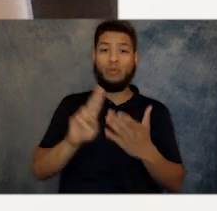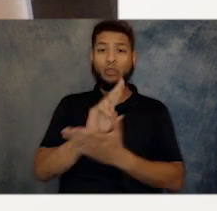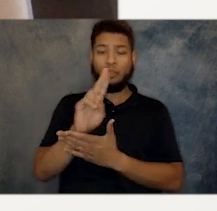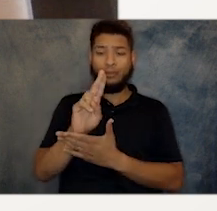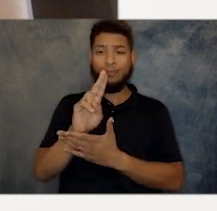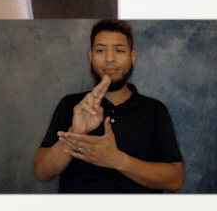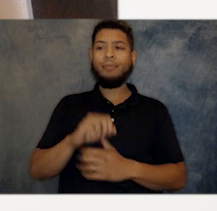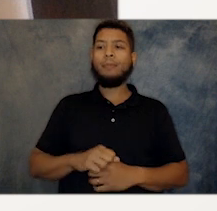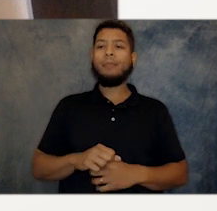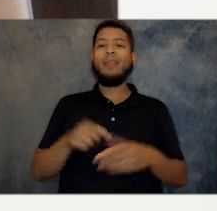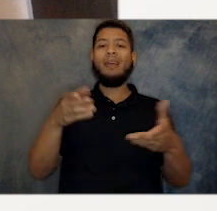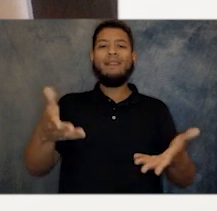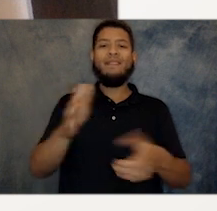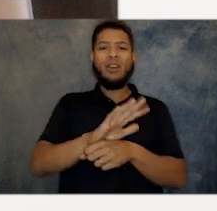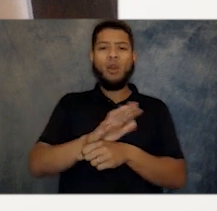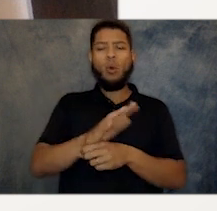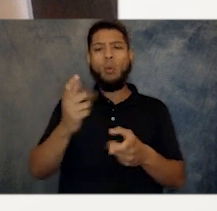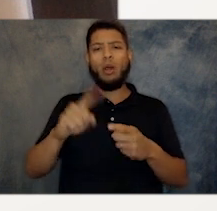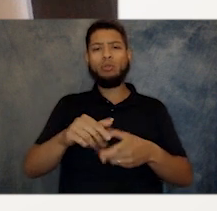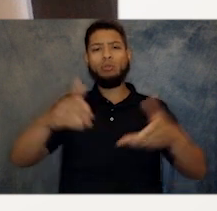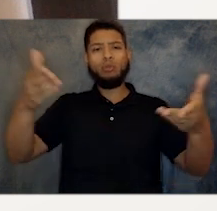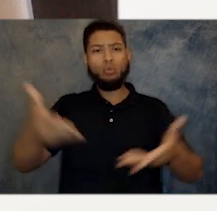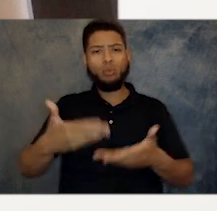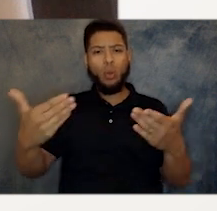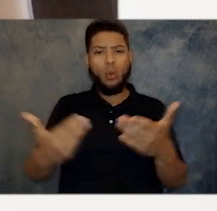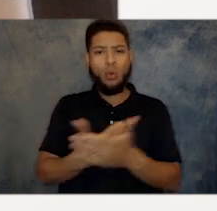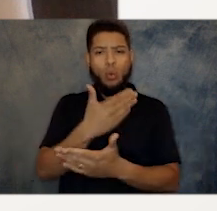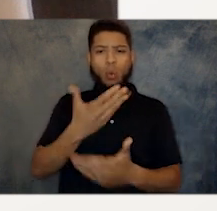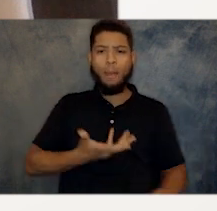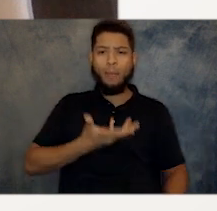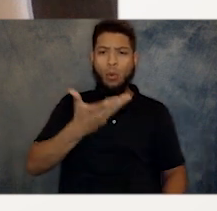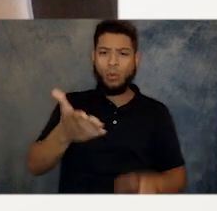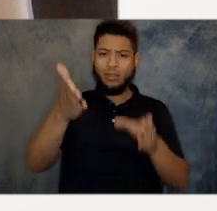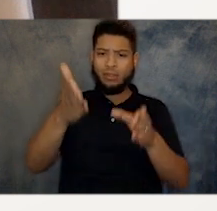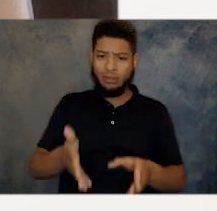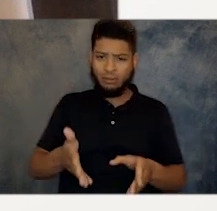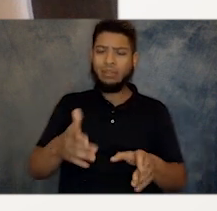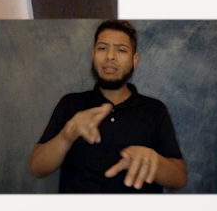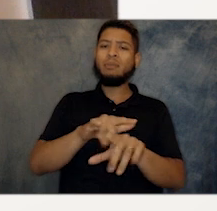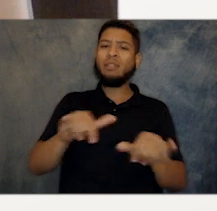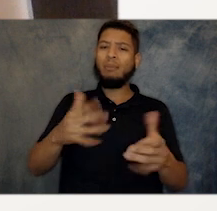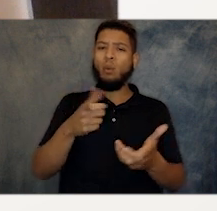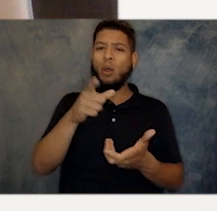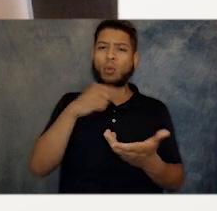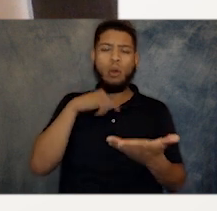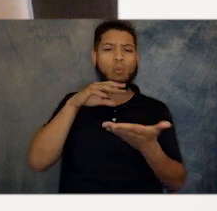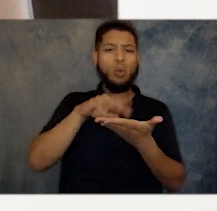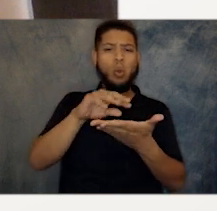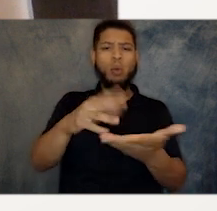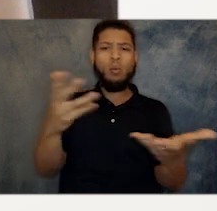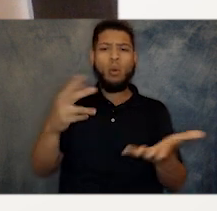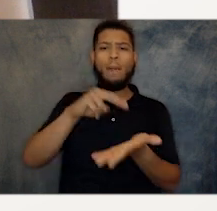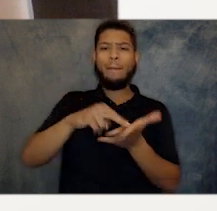I offer this video series not only as an introduction to poets whose work you may not yet know, but also